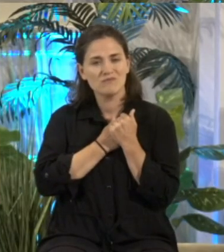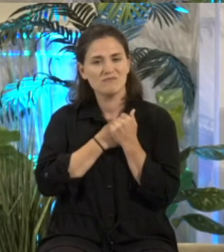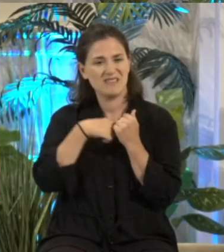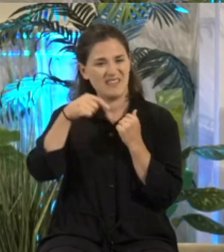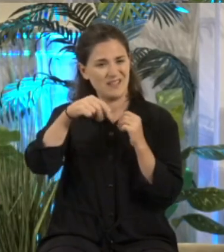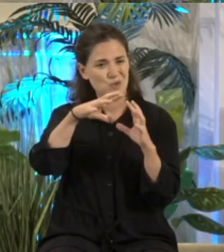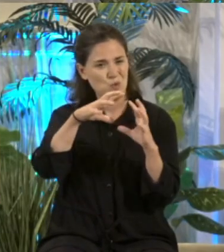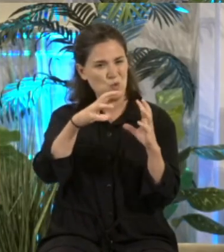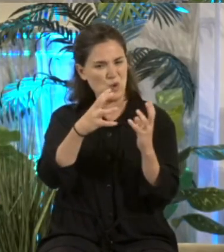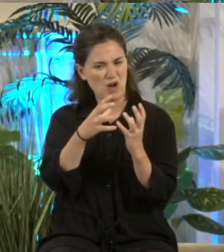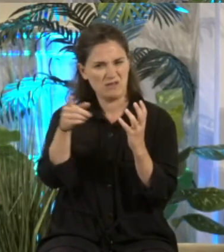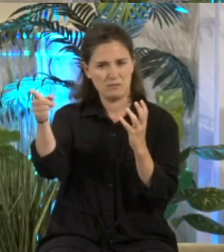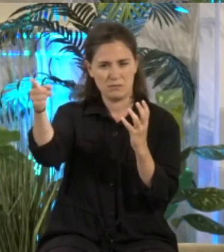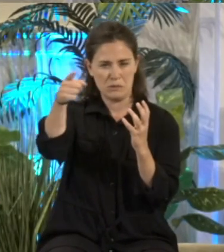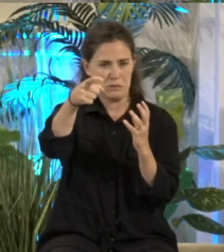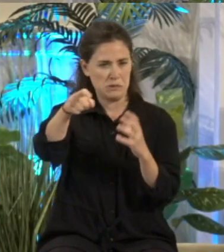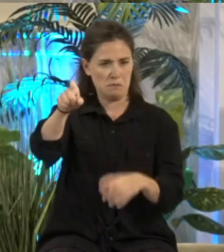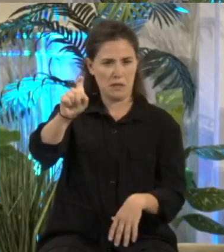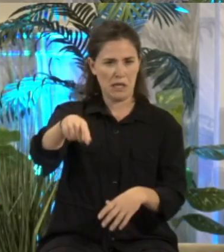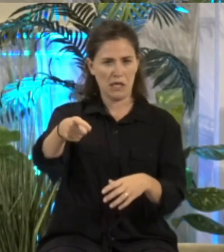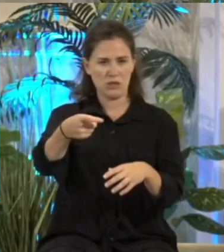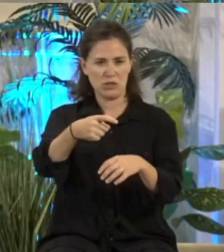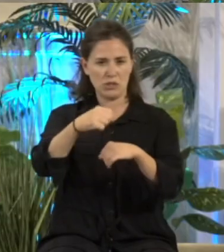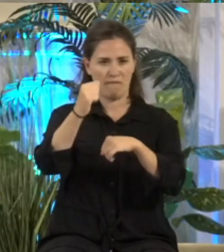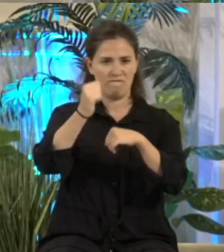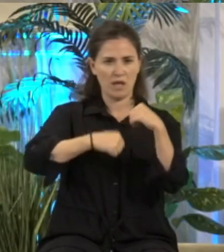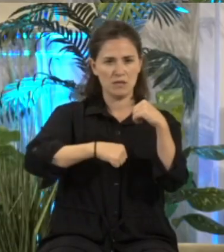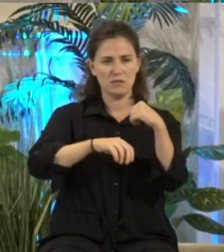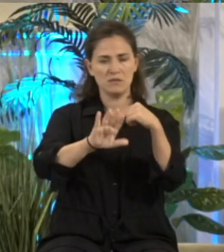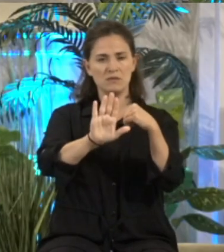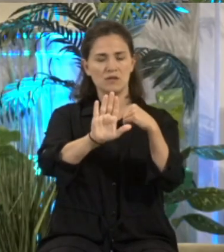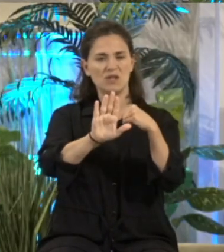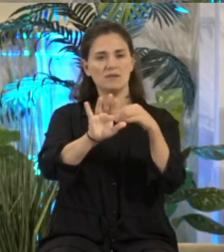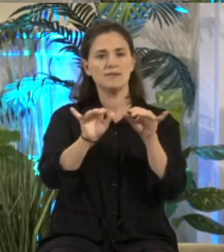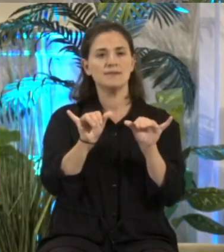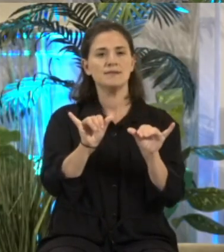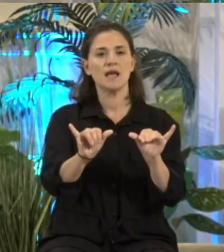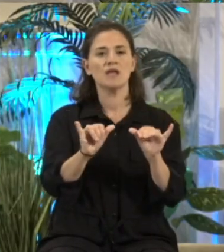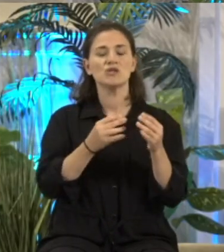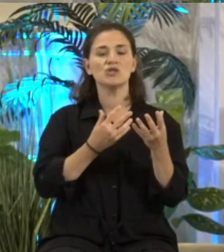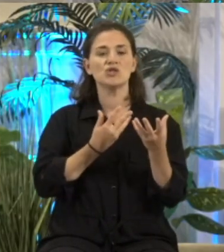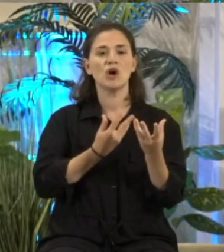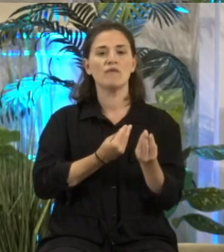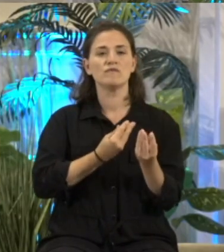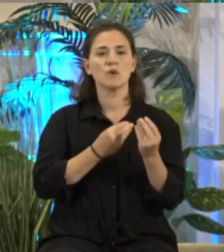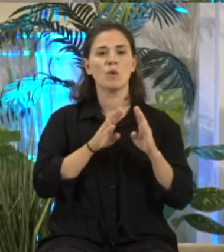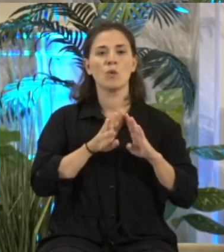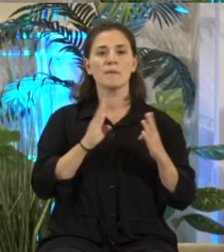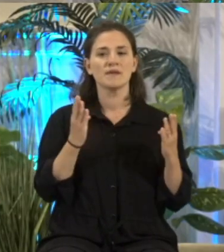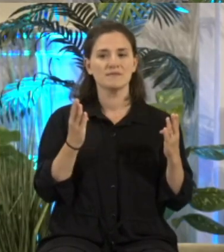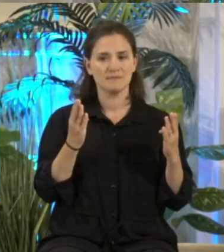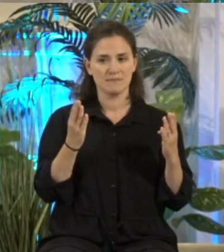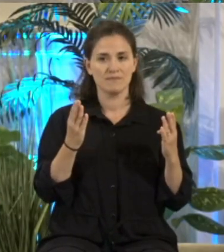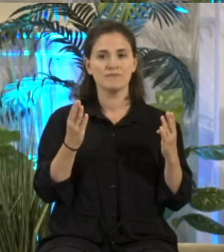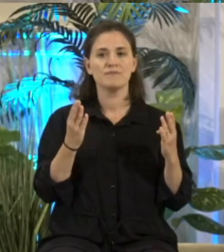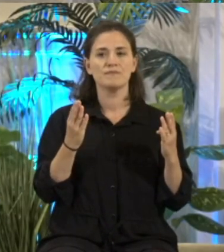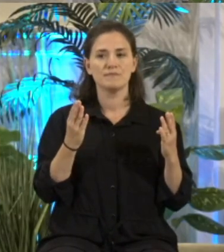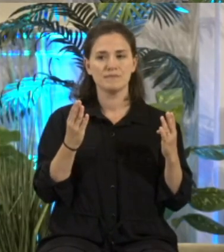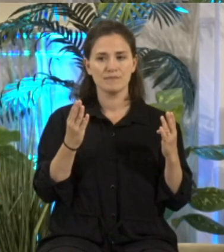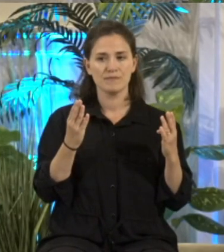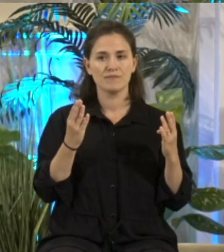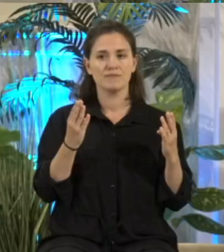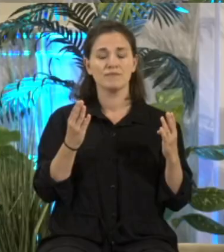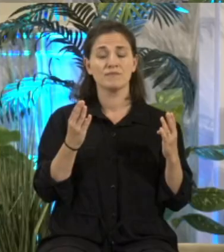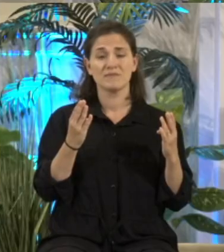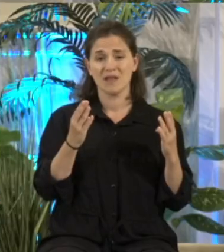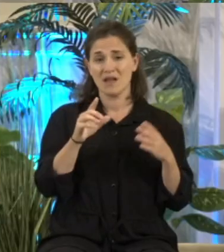toughness. How can you stay soft and open in the midst of everything going on around you? And ultimately,